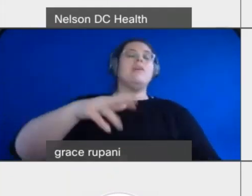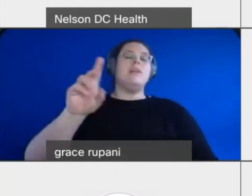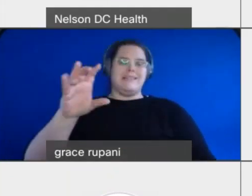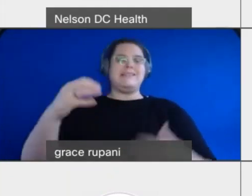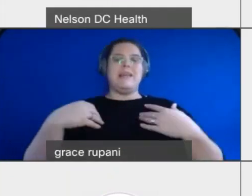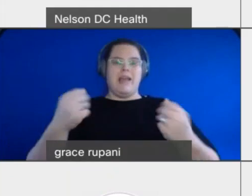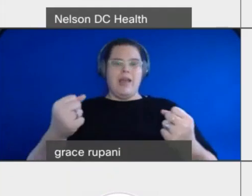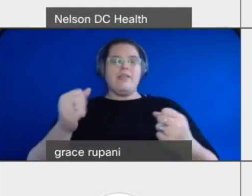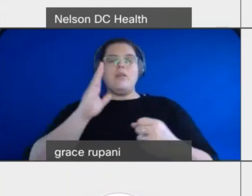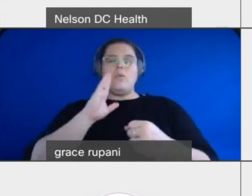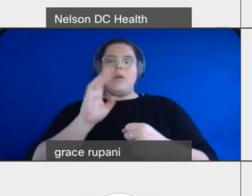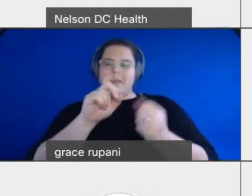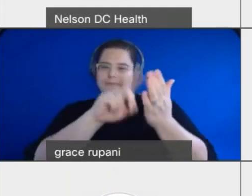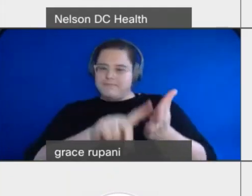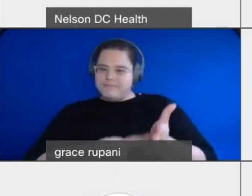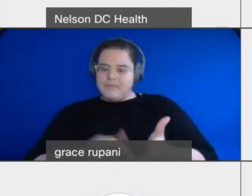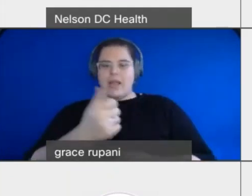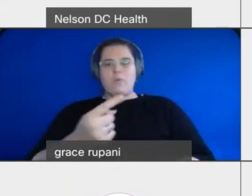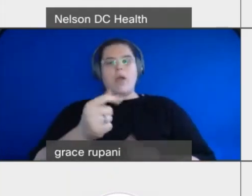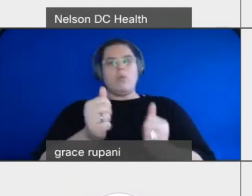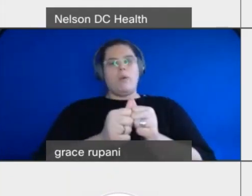underlying health conditions that place them at